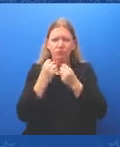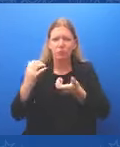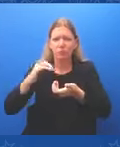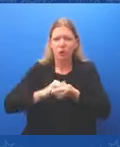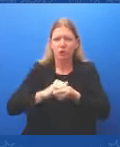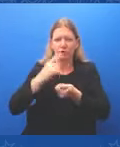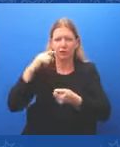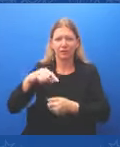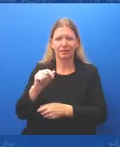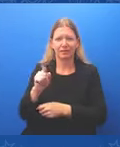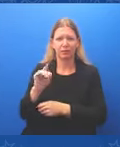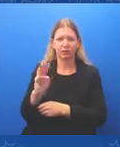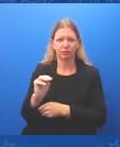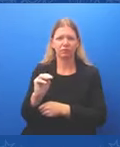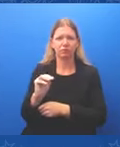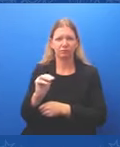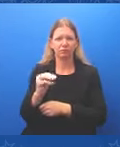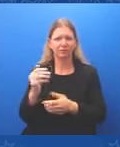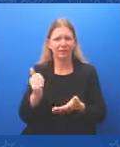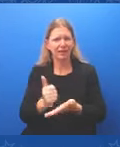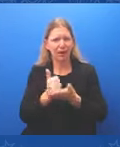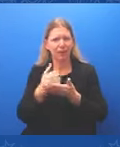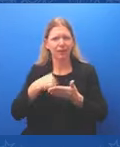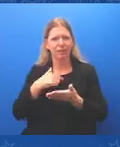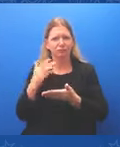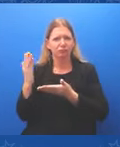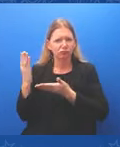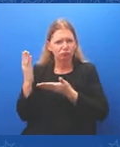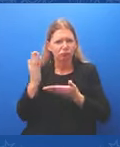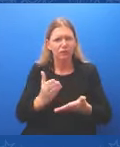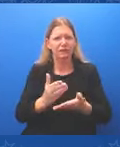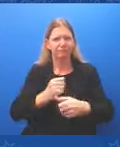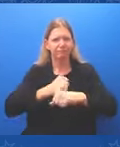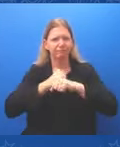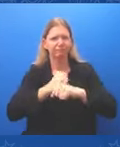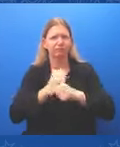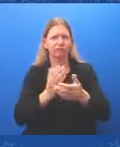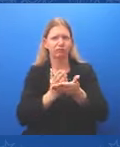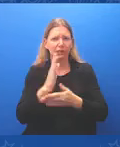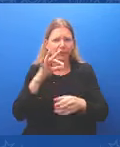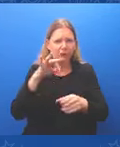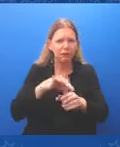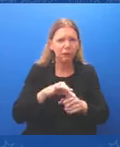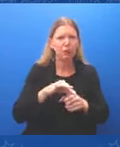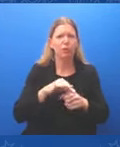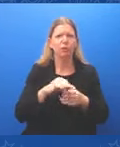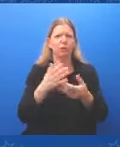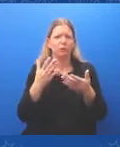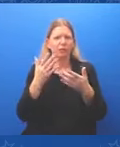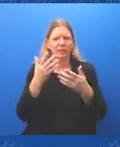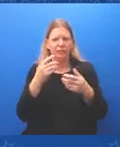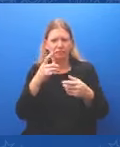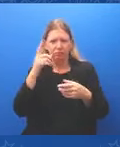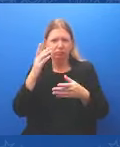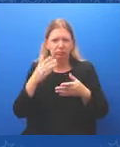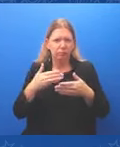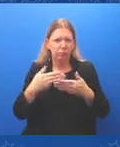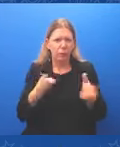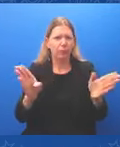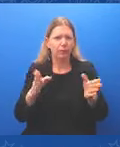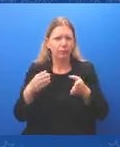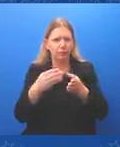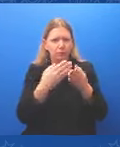higher education, protecting the value of diversity and full inclusion of all Americans in the promise of America. That's what it's all